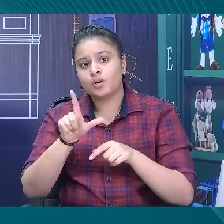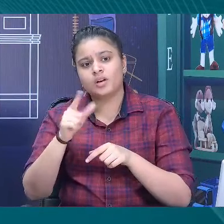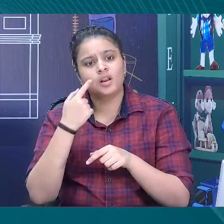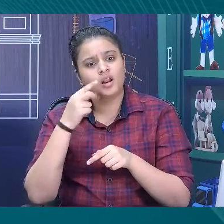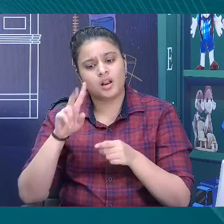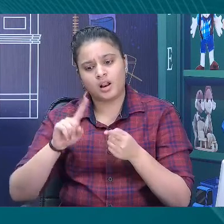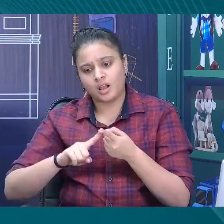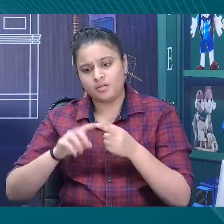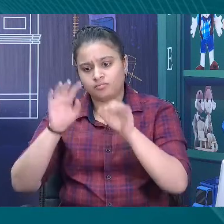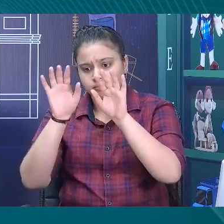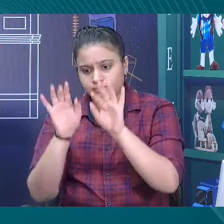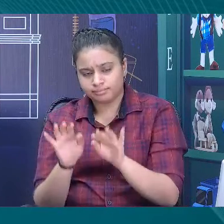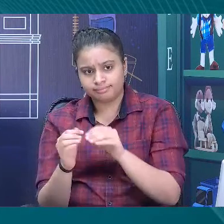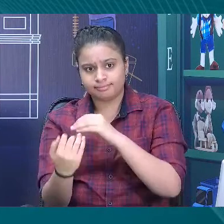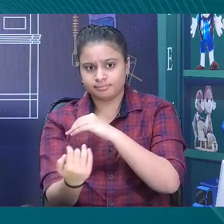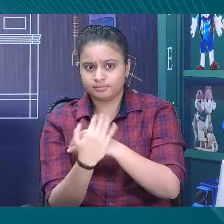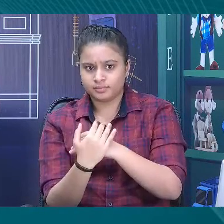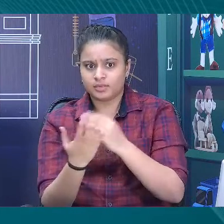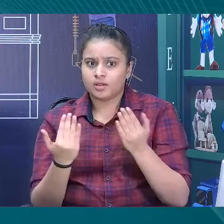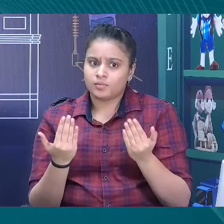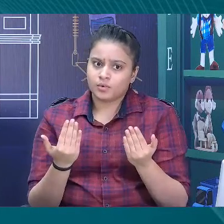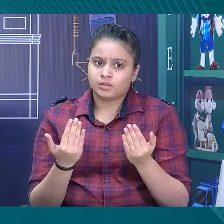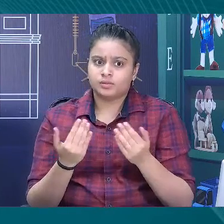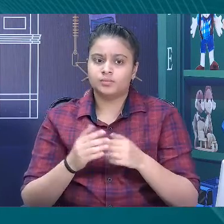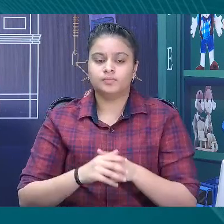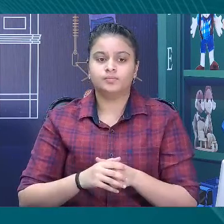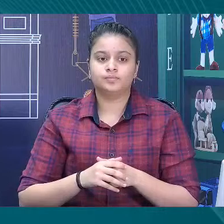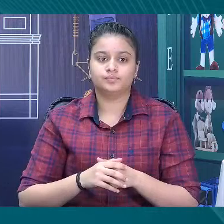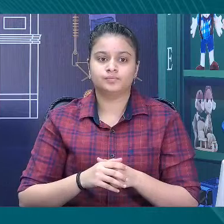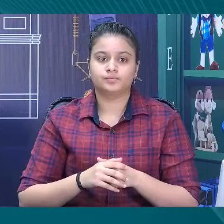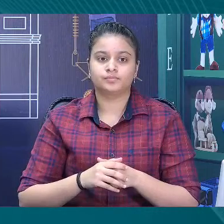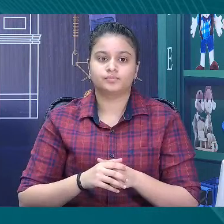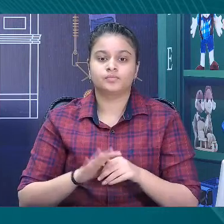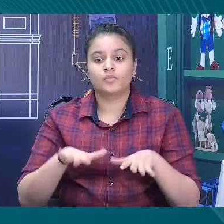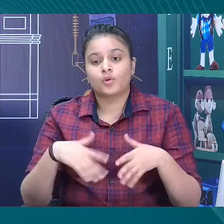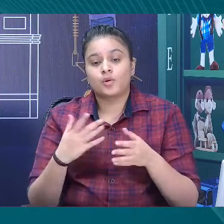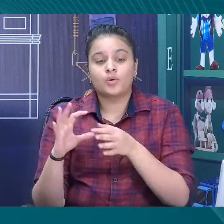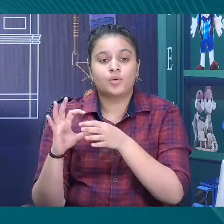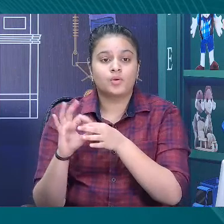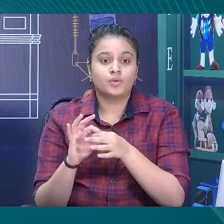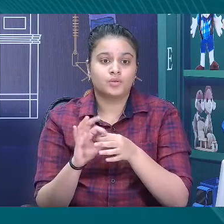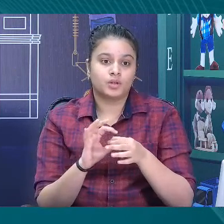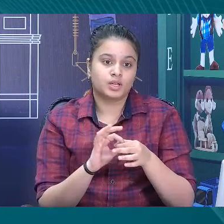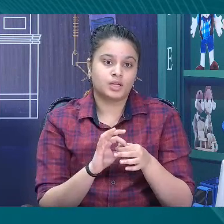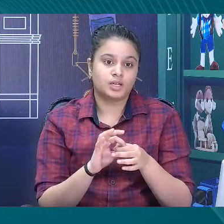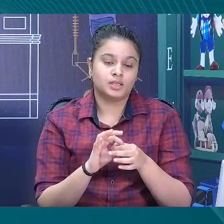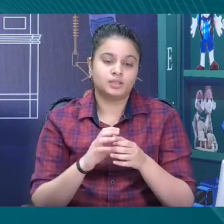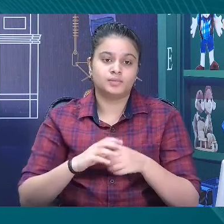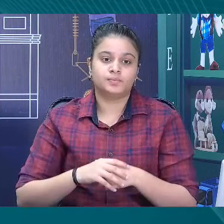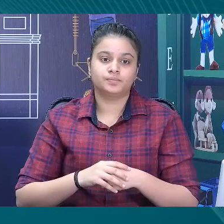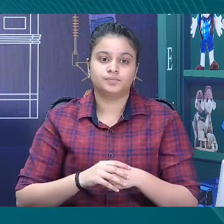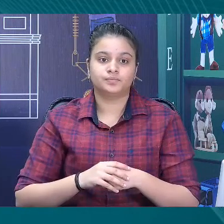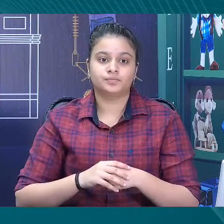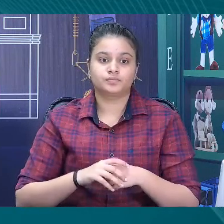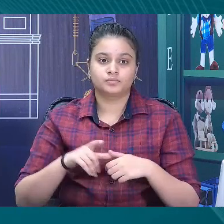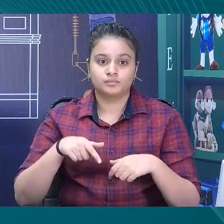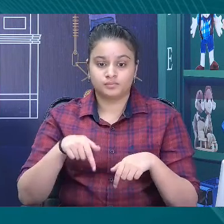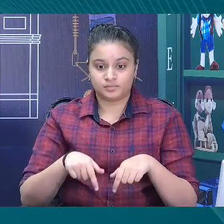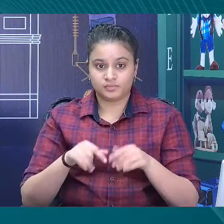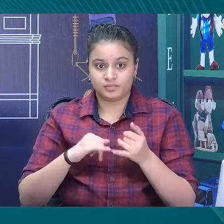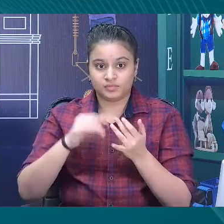and suggestions in the live chat box and you can connect with us instantly. So let's start